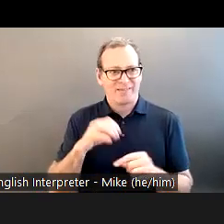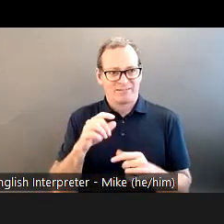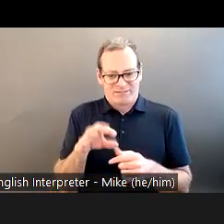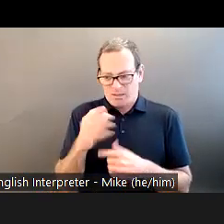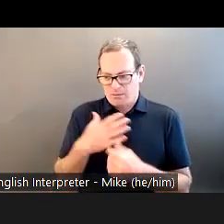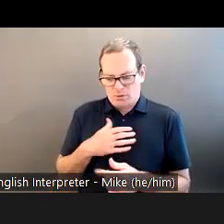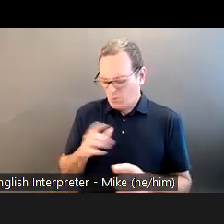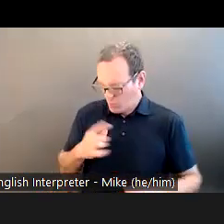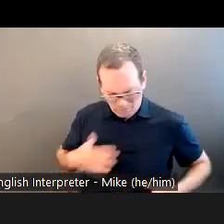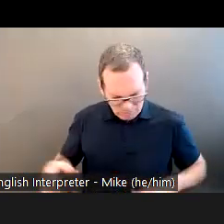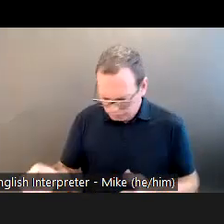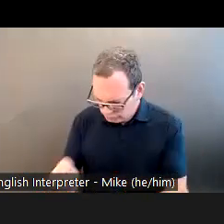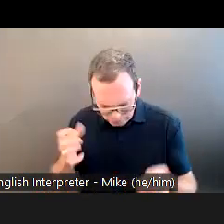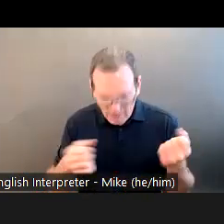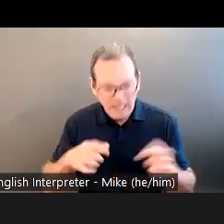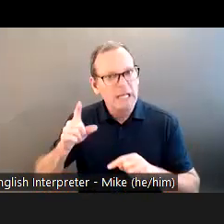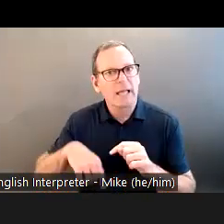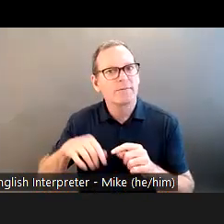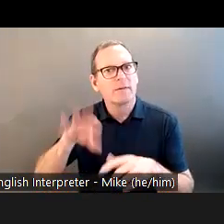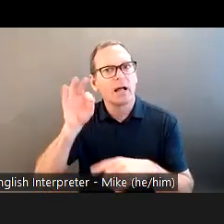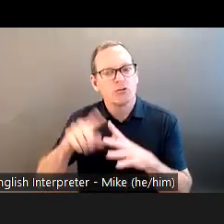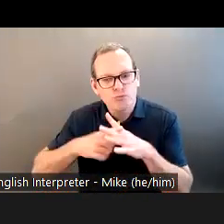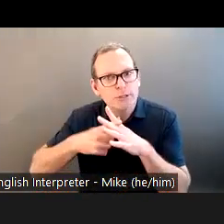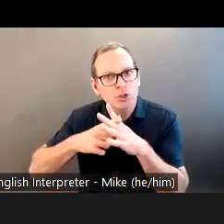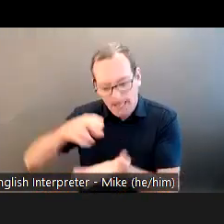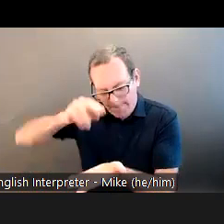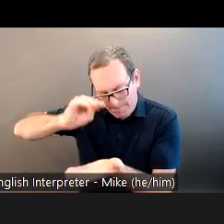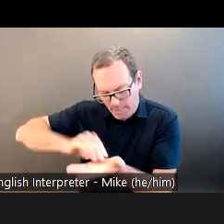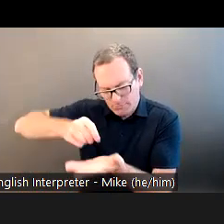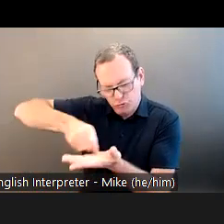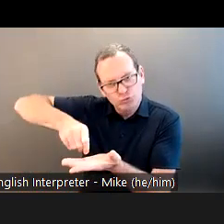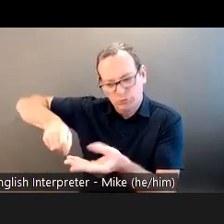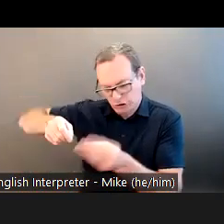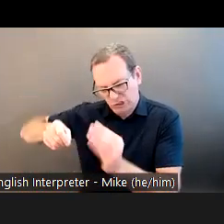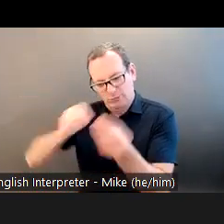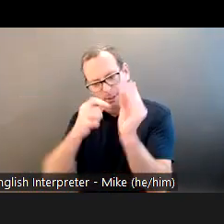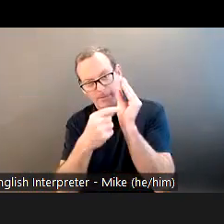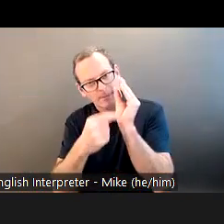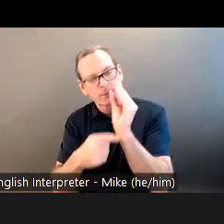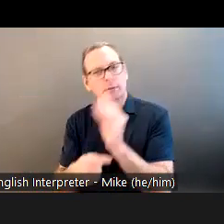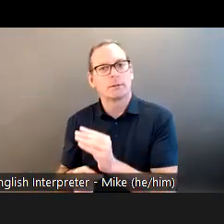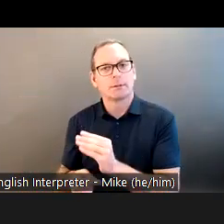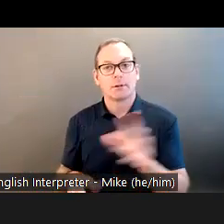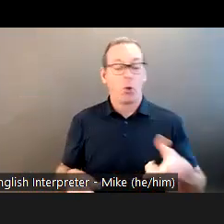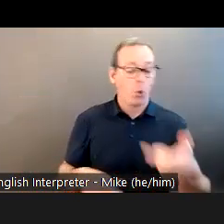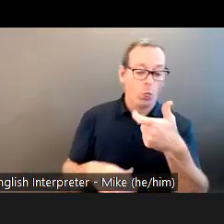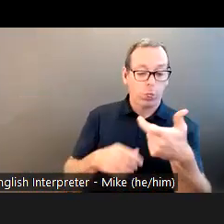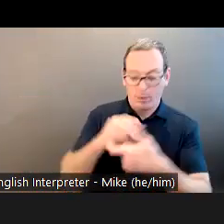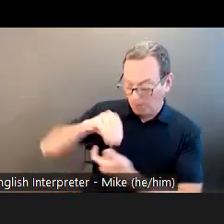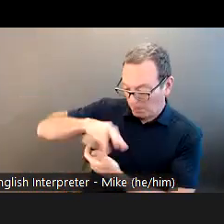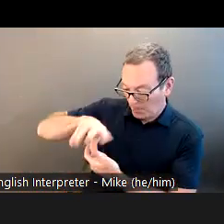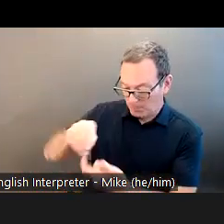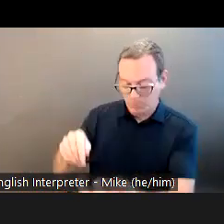document to rely on the original copies. Like I said, you don't want to just get a picture on a cell phone and say, yep, fine, you can make all the decisions for this